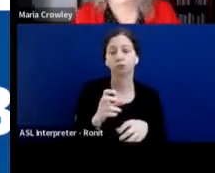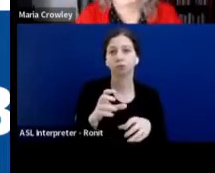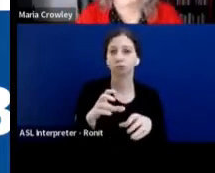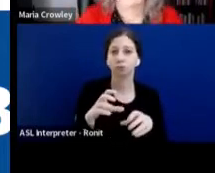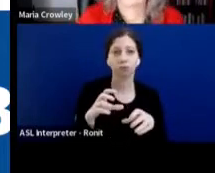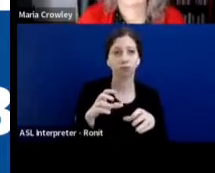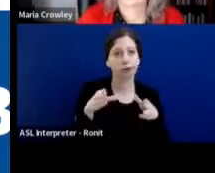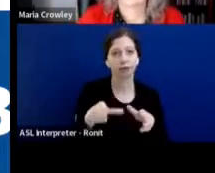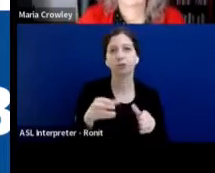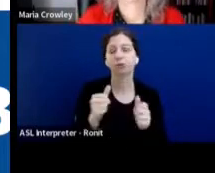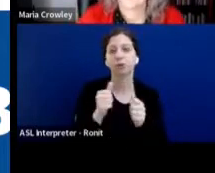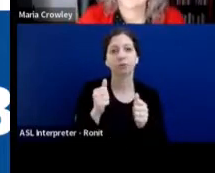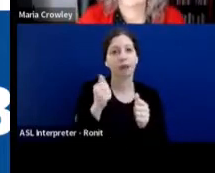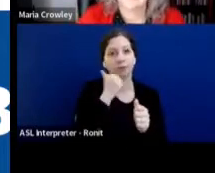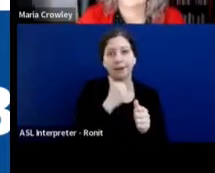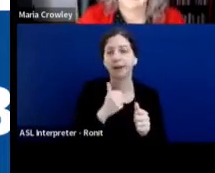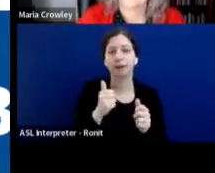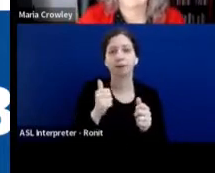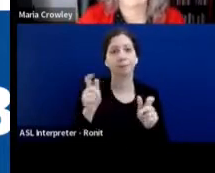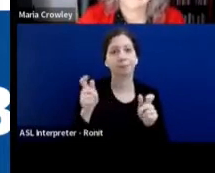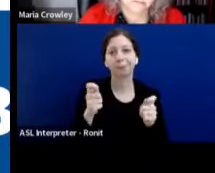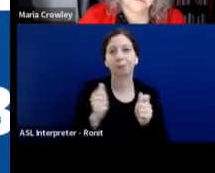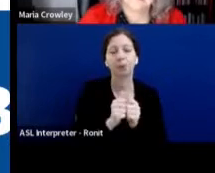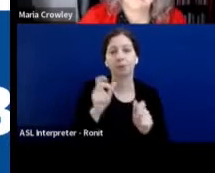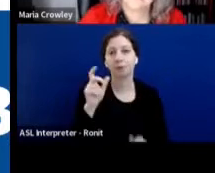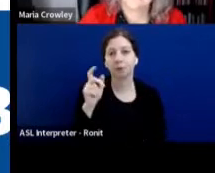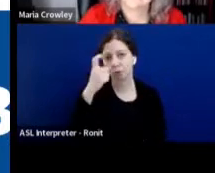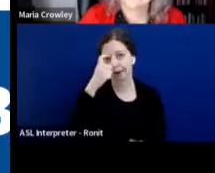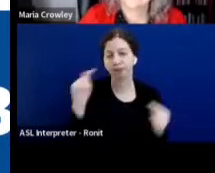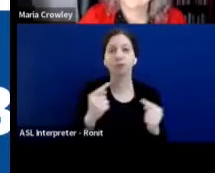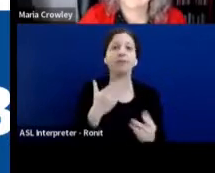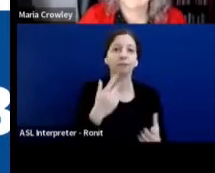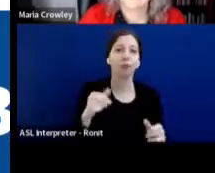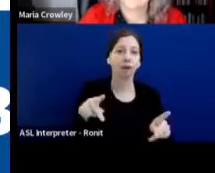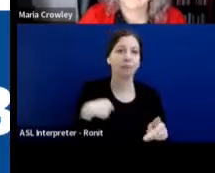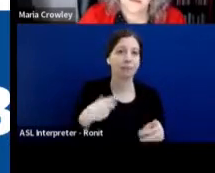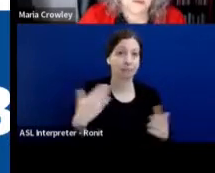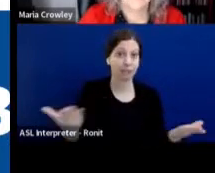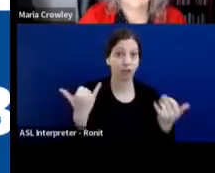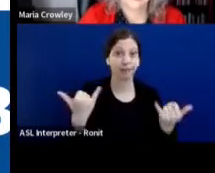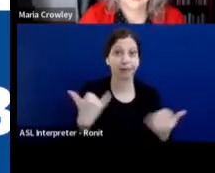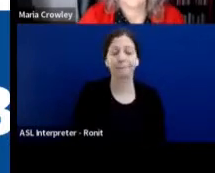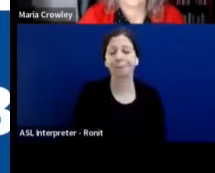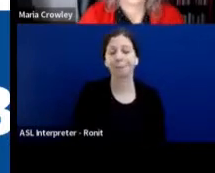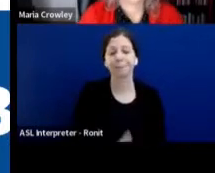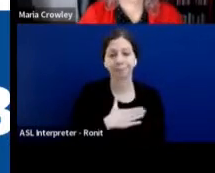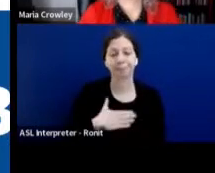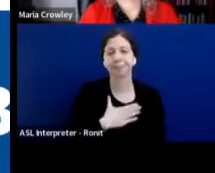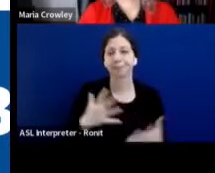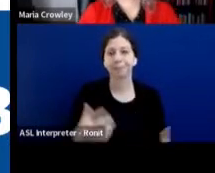with people with brain injuries. So thank you for allowing me to be here today. Appreciate it very much. Thank